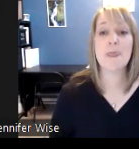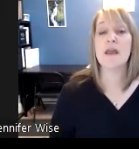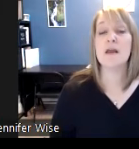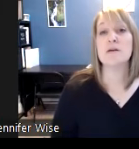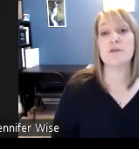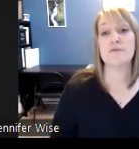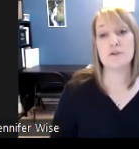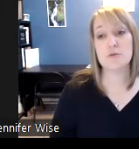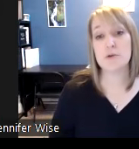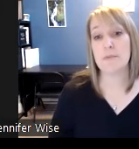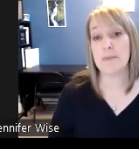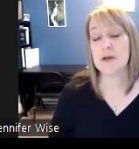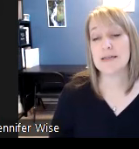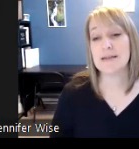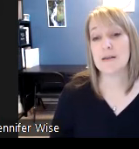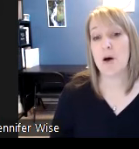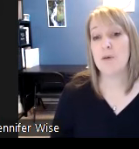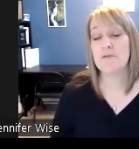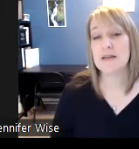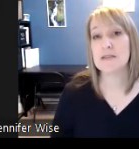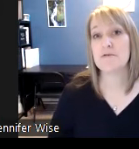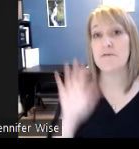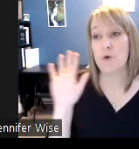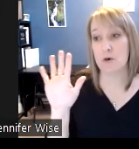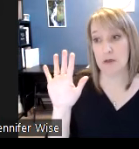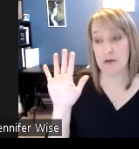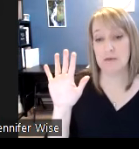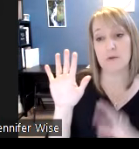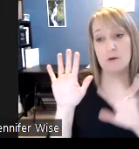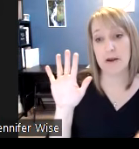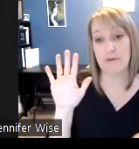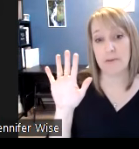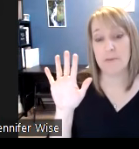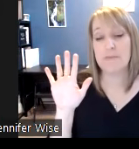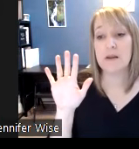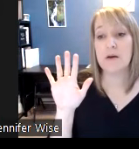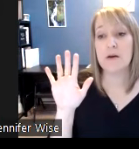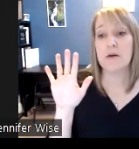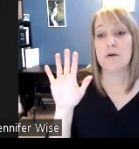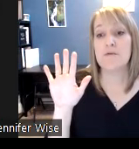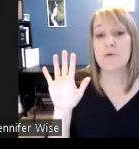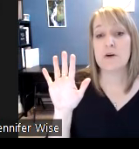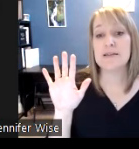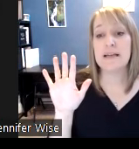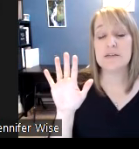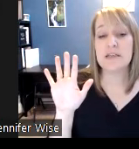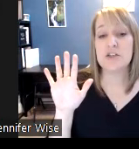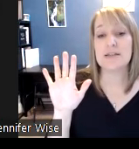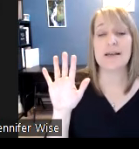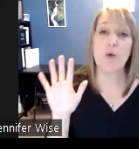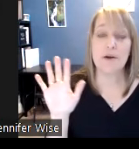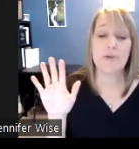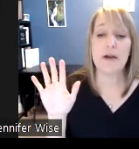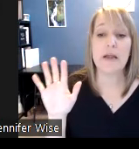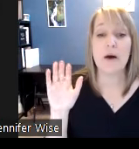ASL? So, the first rule to remember is that the palm faces forward or away from you. For single